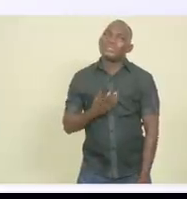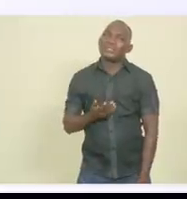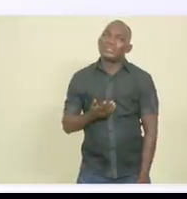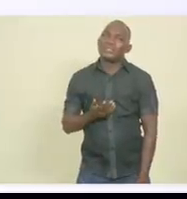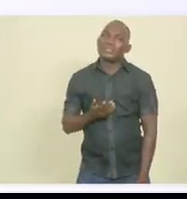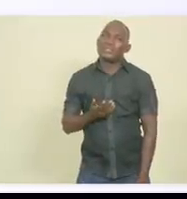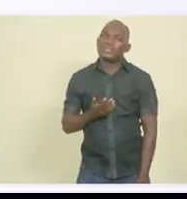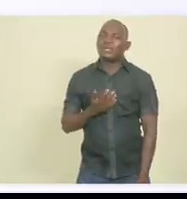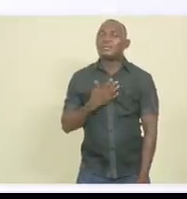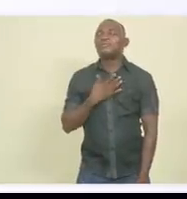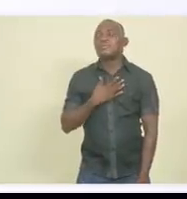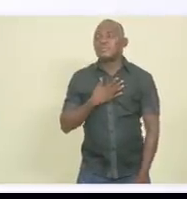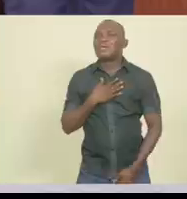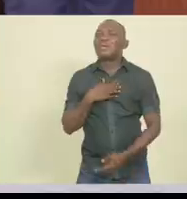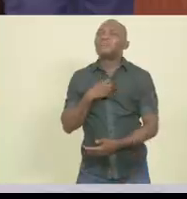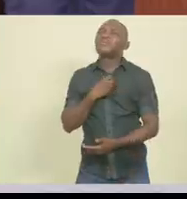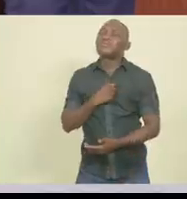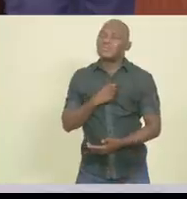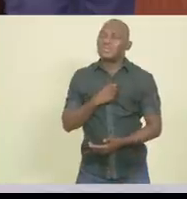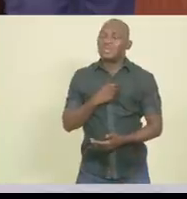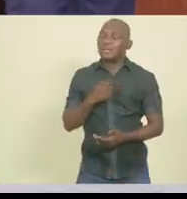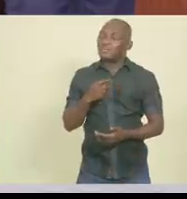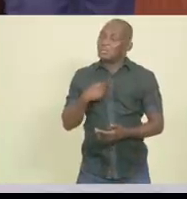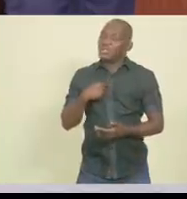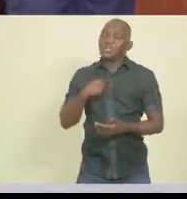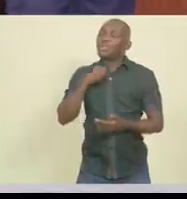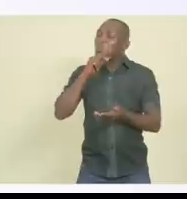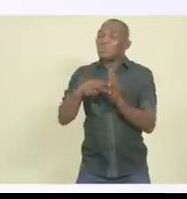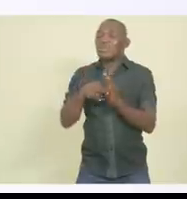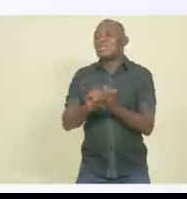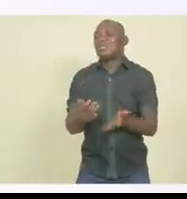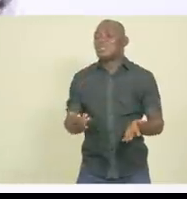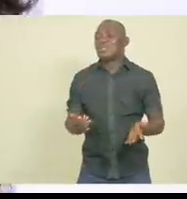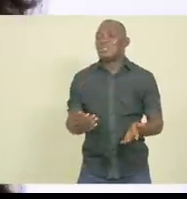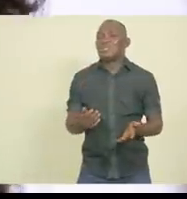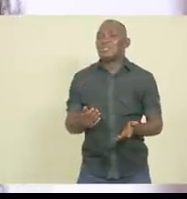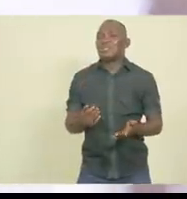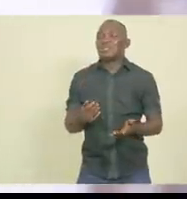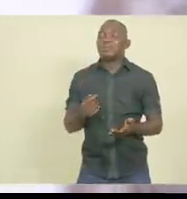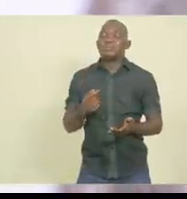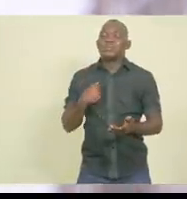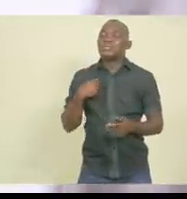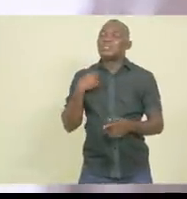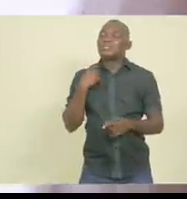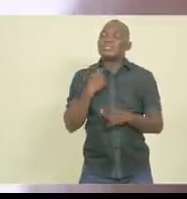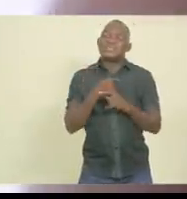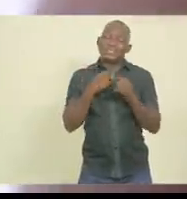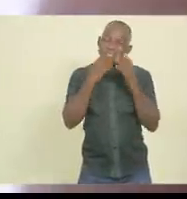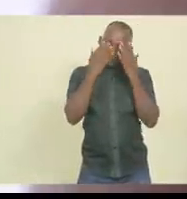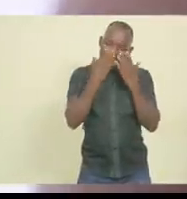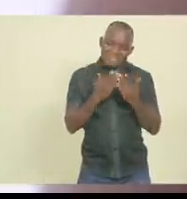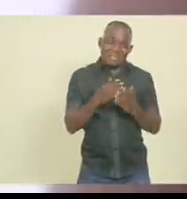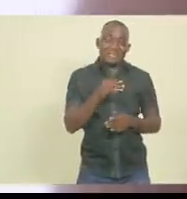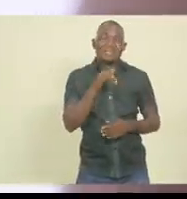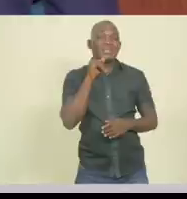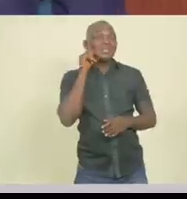I didn't mean it that way. was just sad we didn't have our night